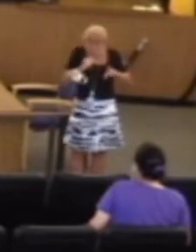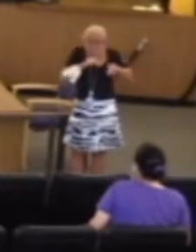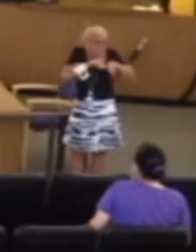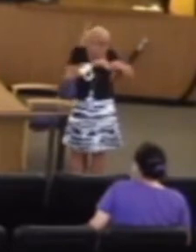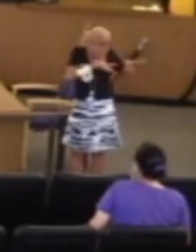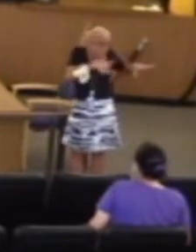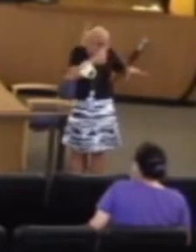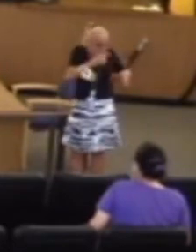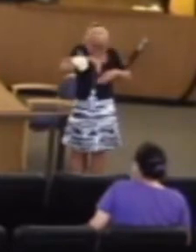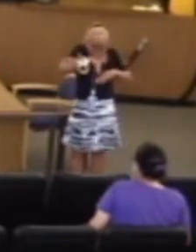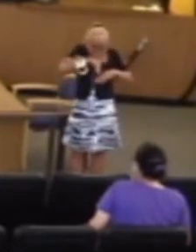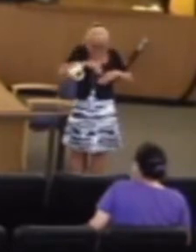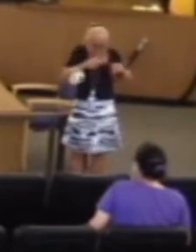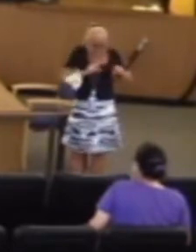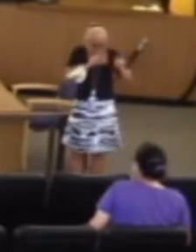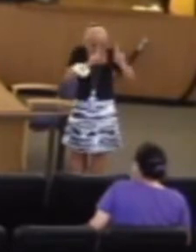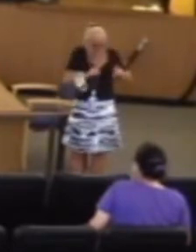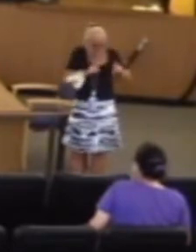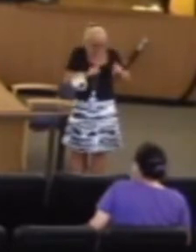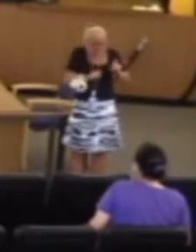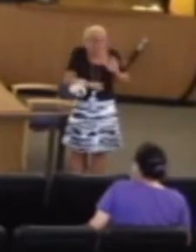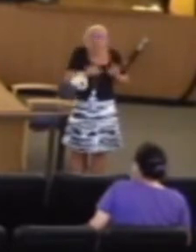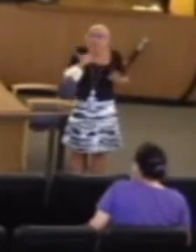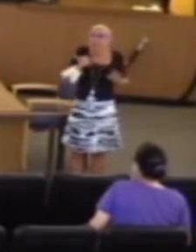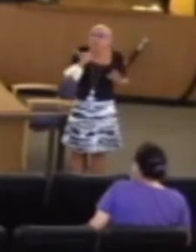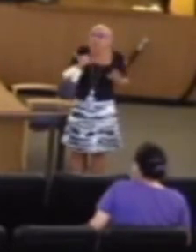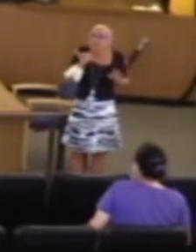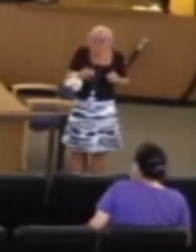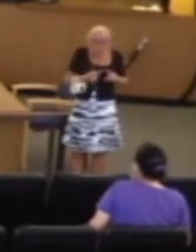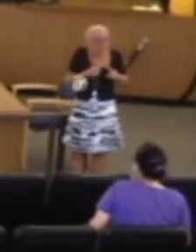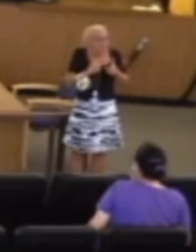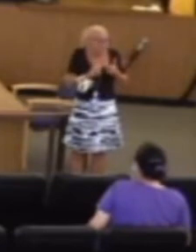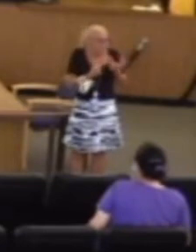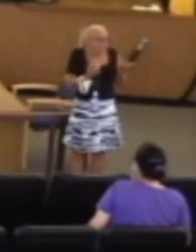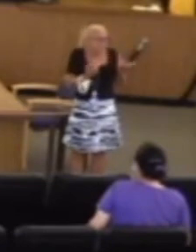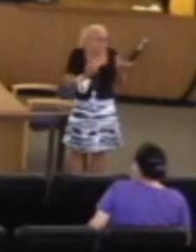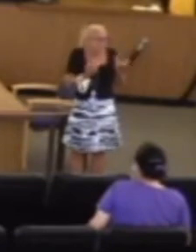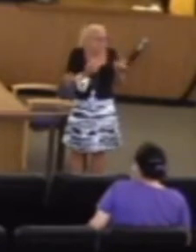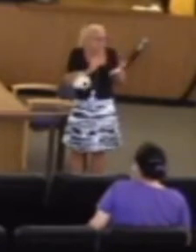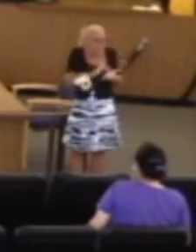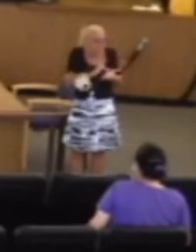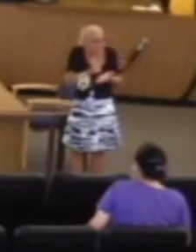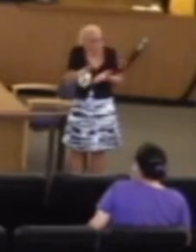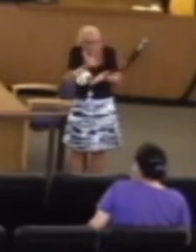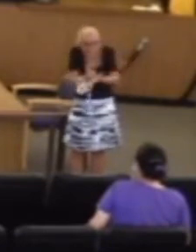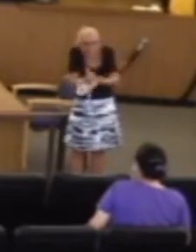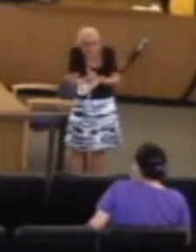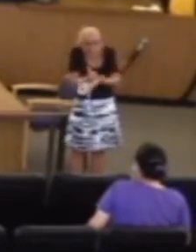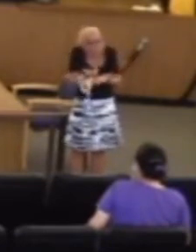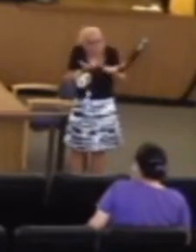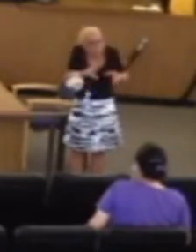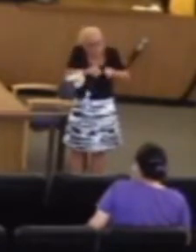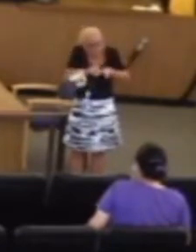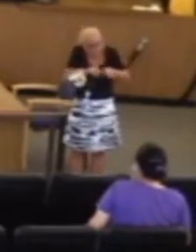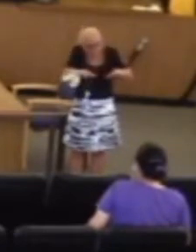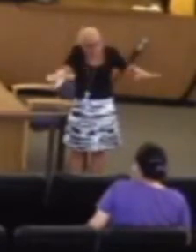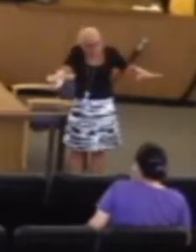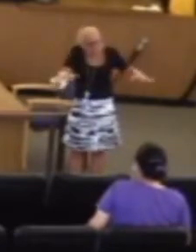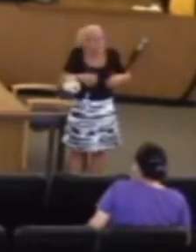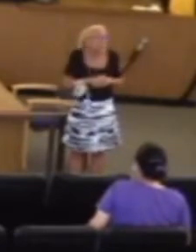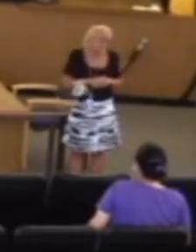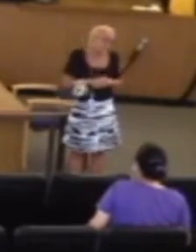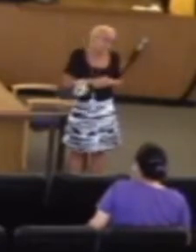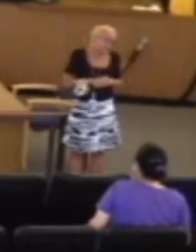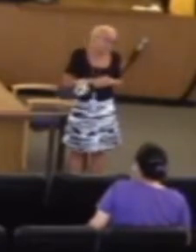your friends. So, you know, we encourage everybody, and this is one way of encouraging people to get the testing by having it in